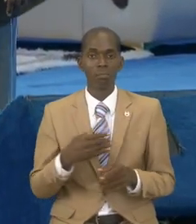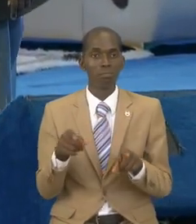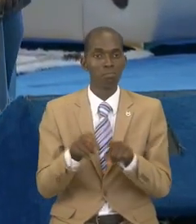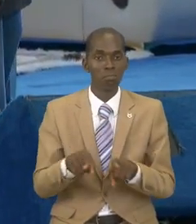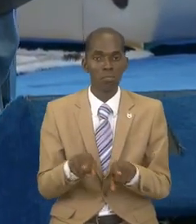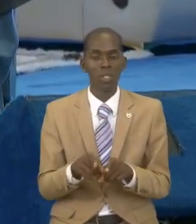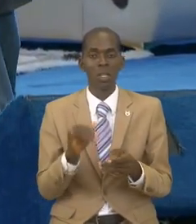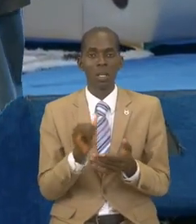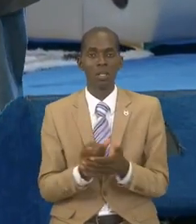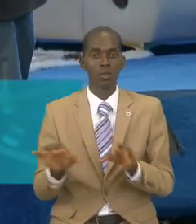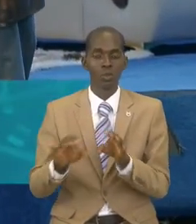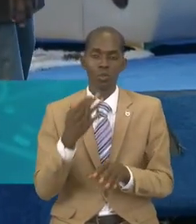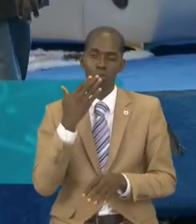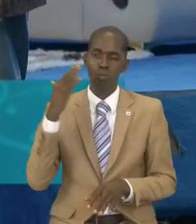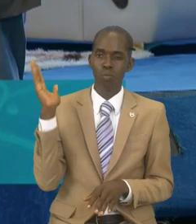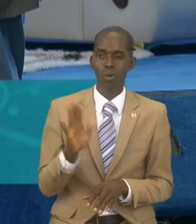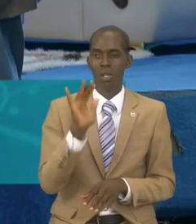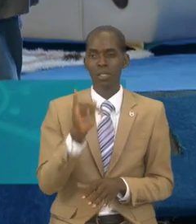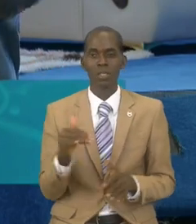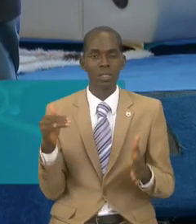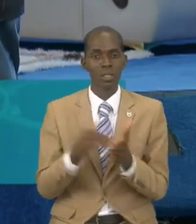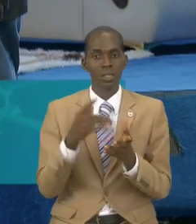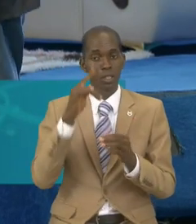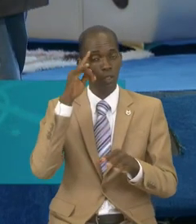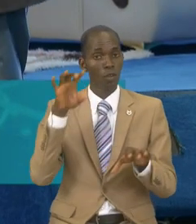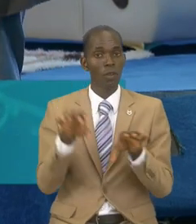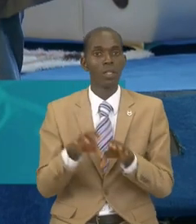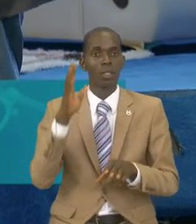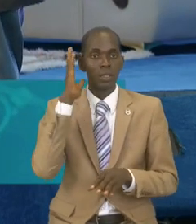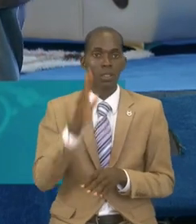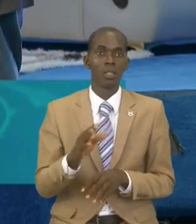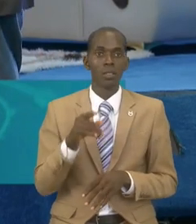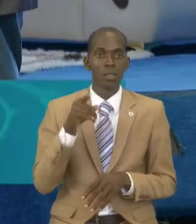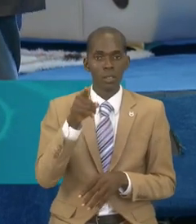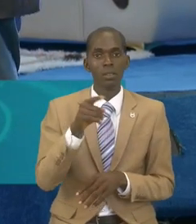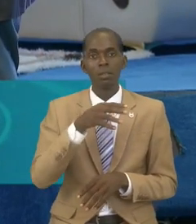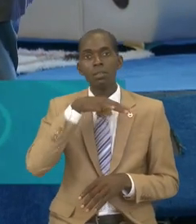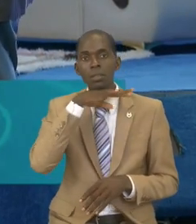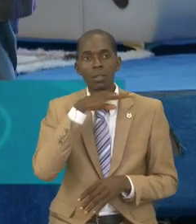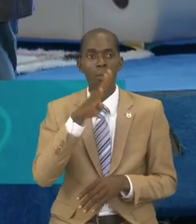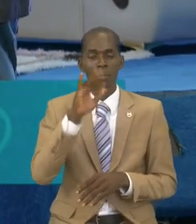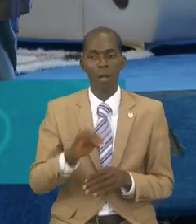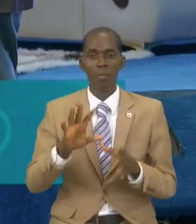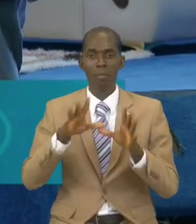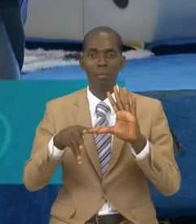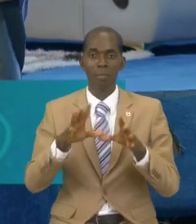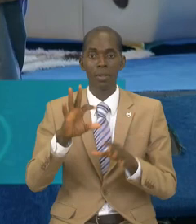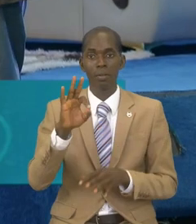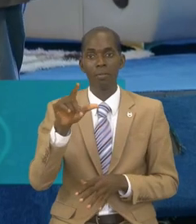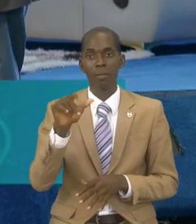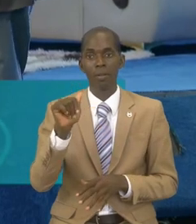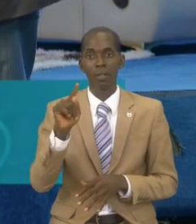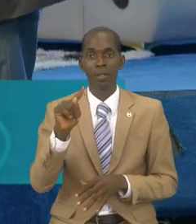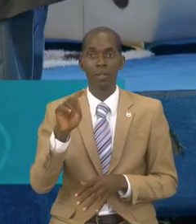do wickedly against the covenant shall he corrupt by flatteries. It's talking